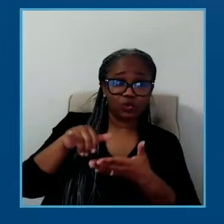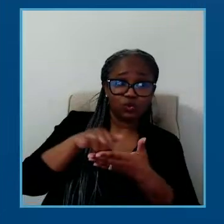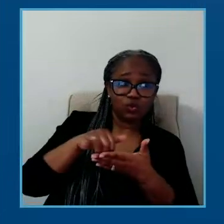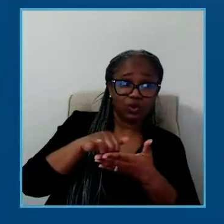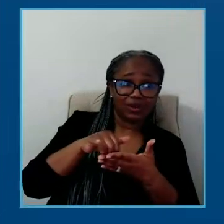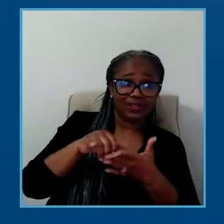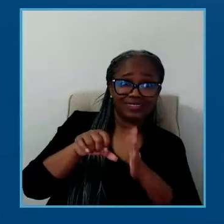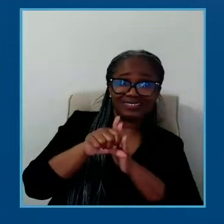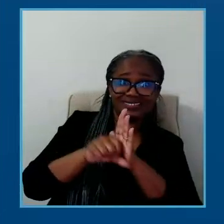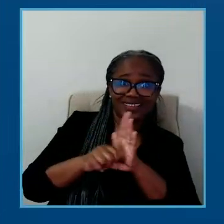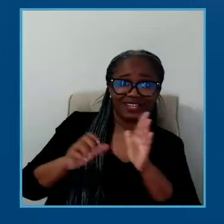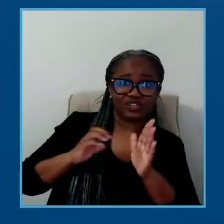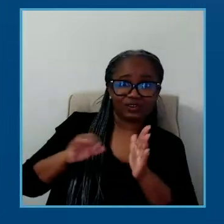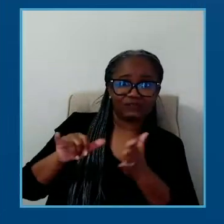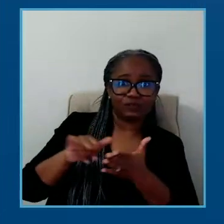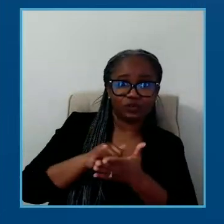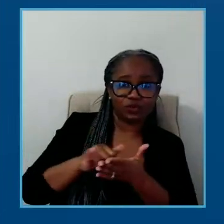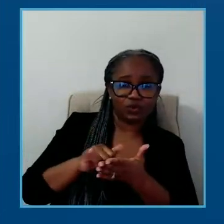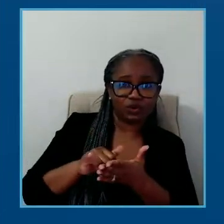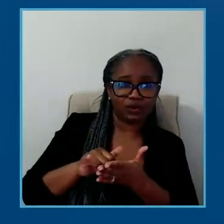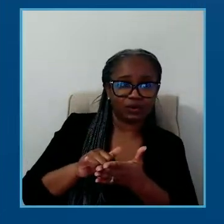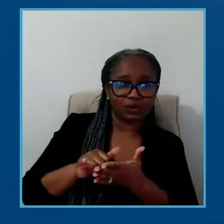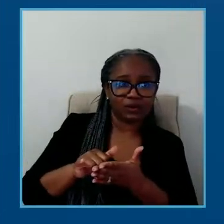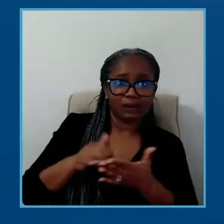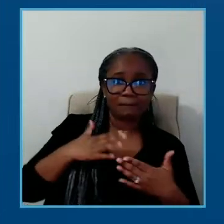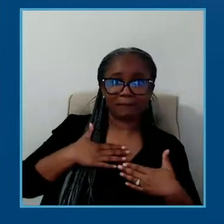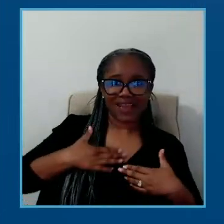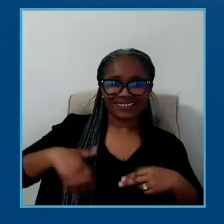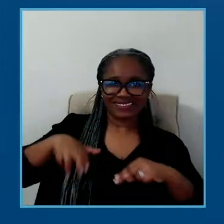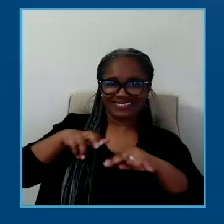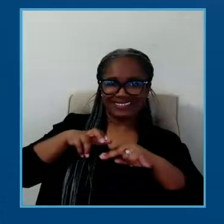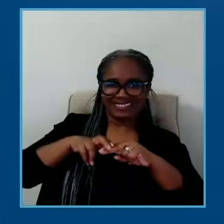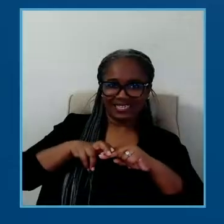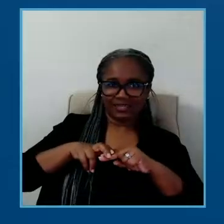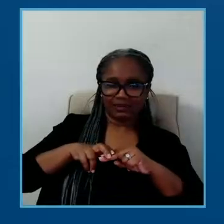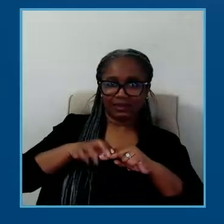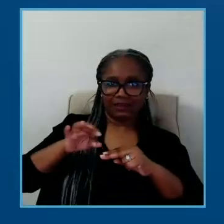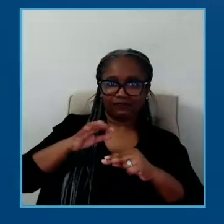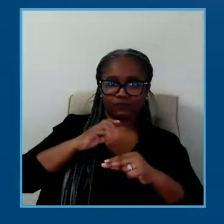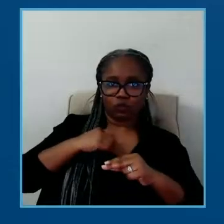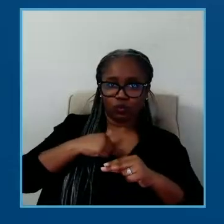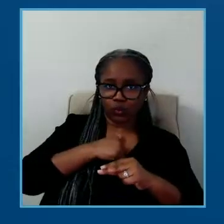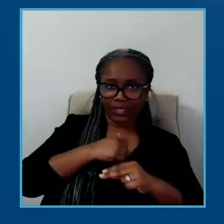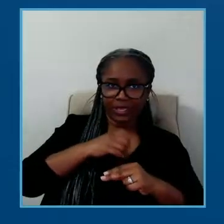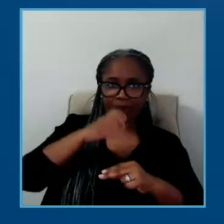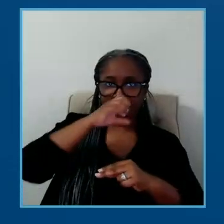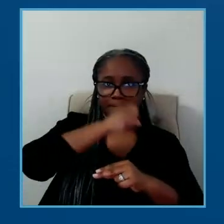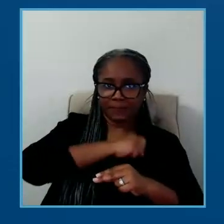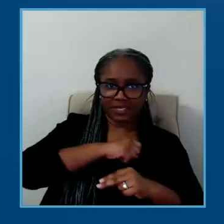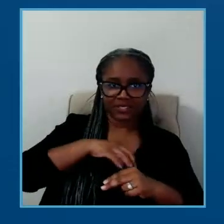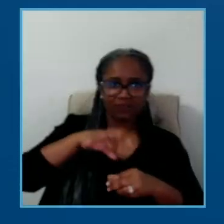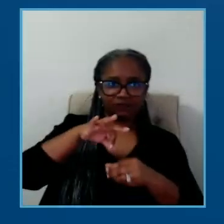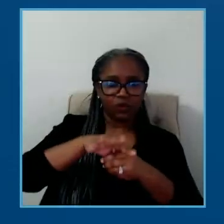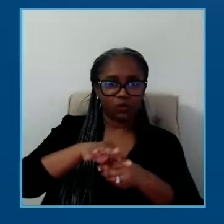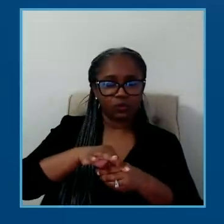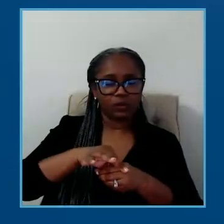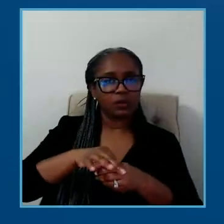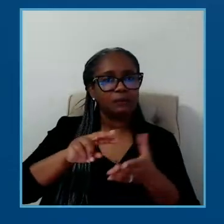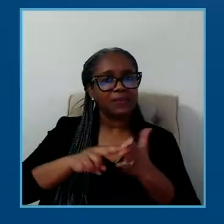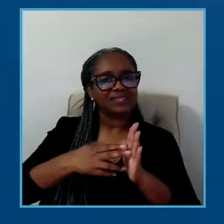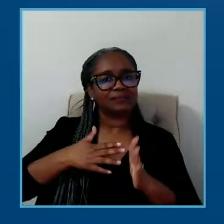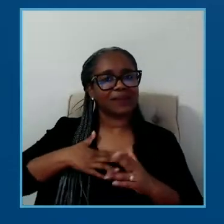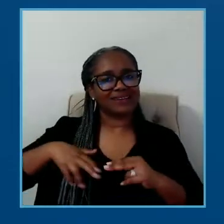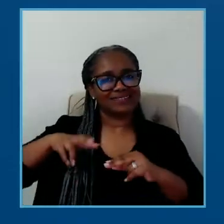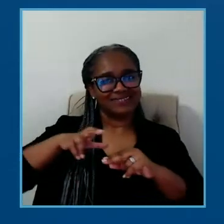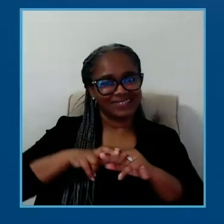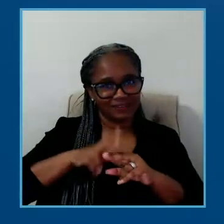does not get disenfranchised by having a new vote. I, as an individual, may move on and someone else may fill my seat. I